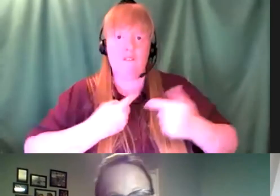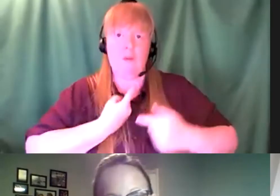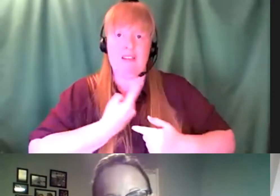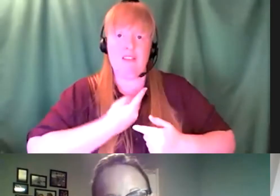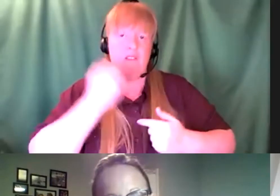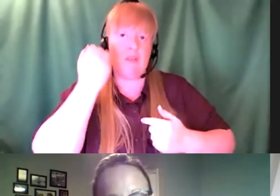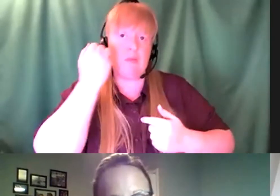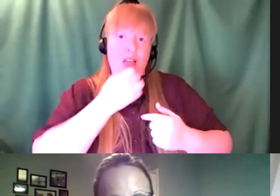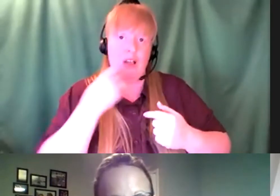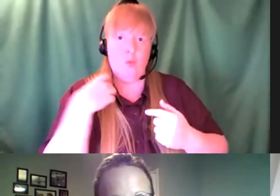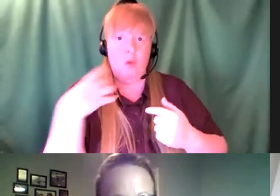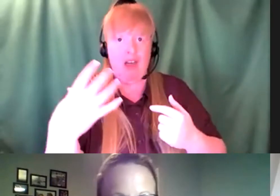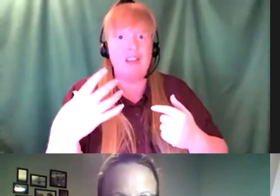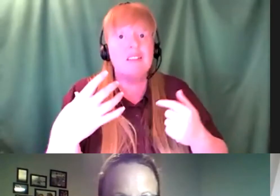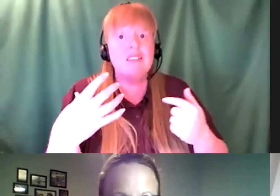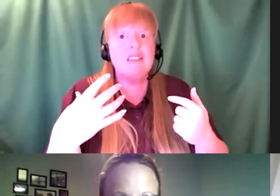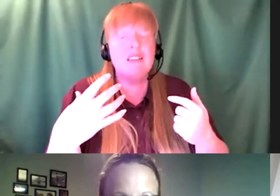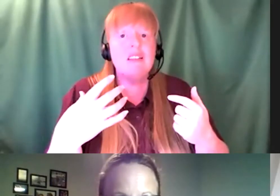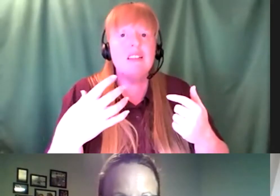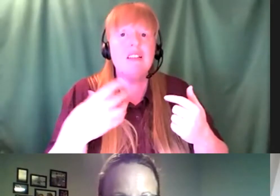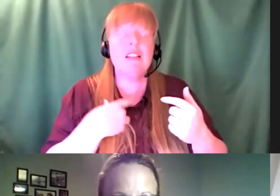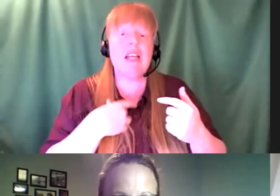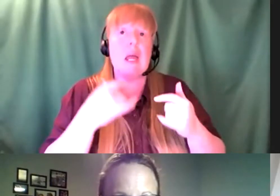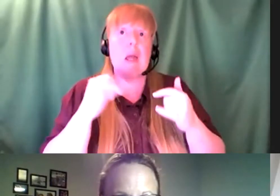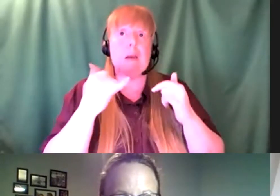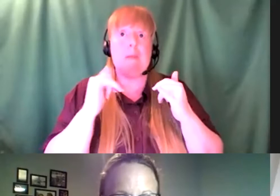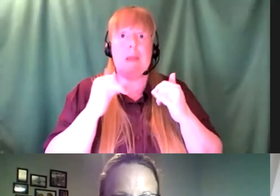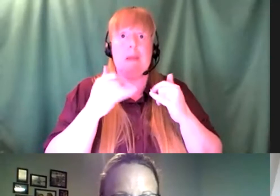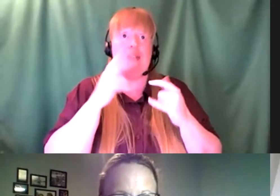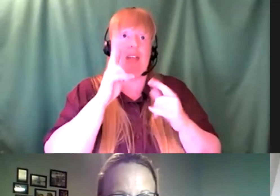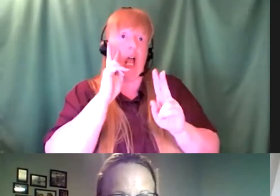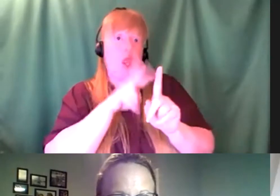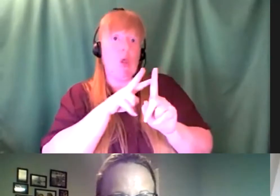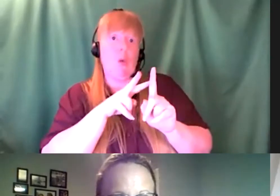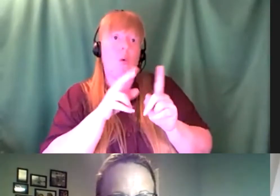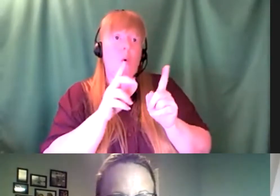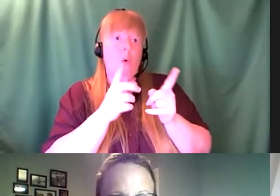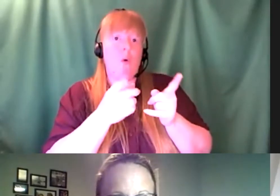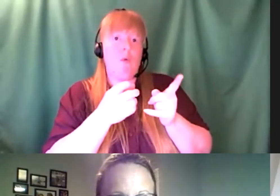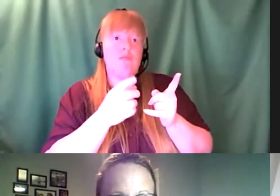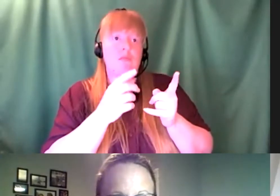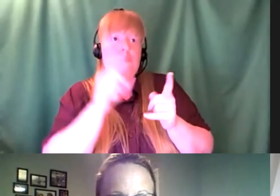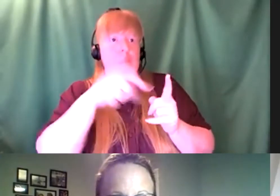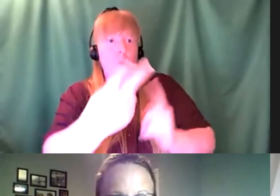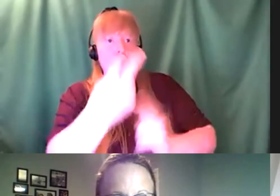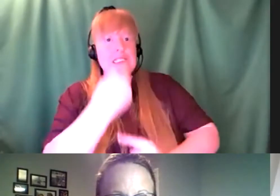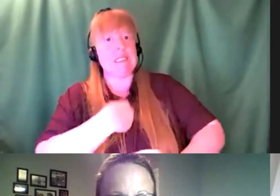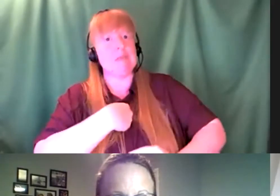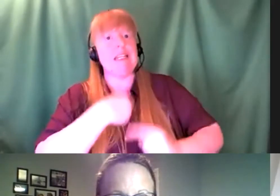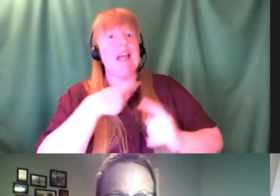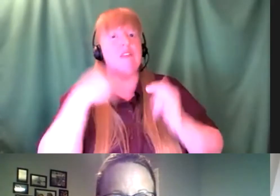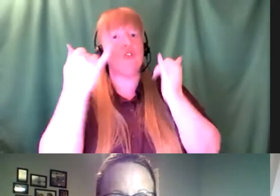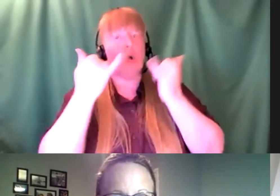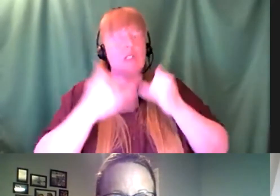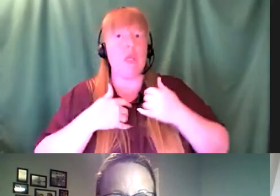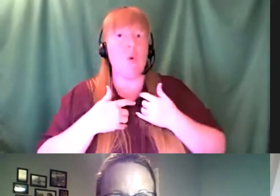I might seem socially outgoing, but I mean, if it's a new situation that I have to